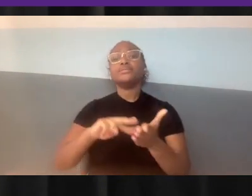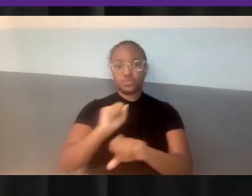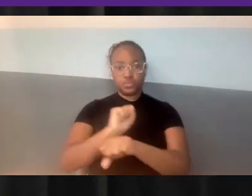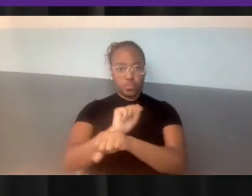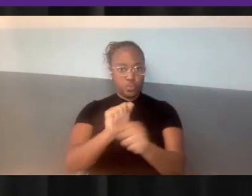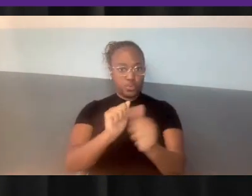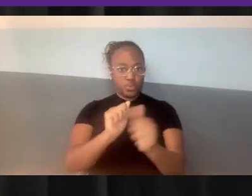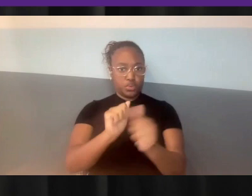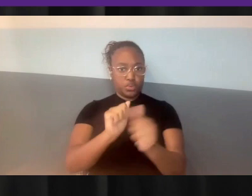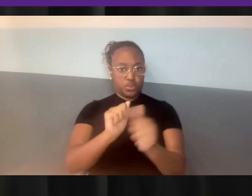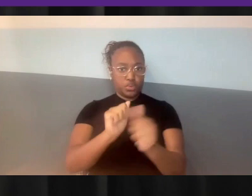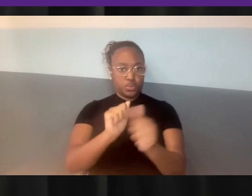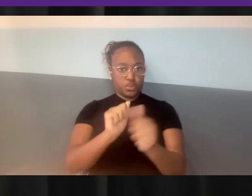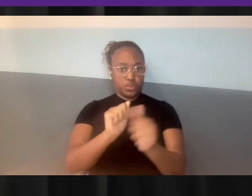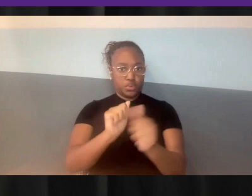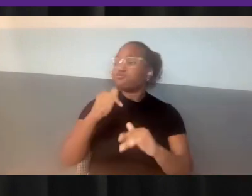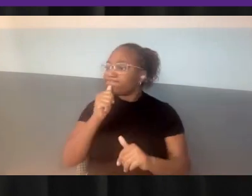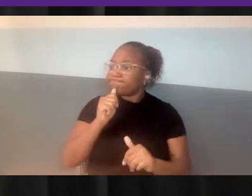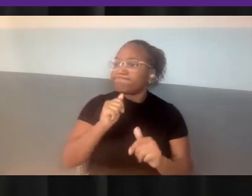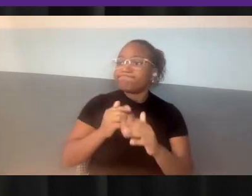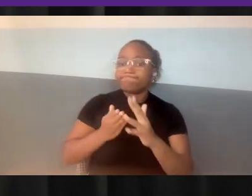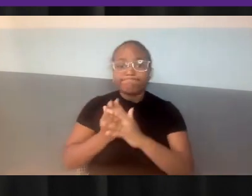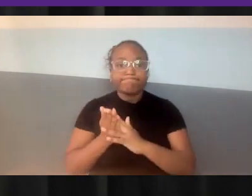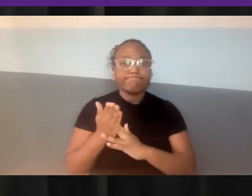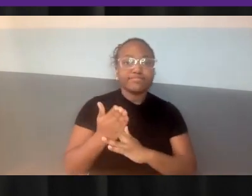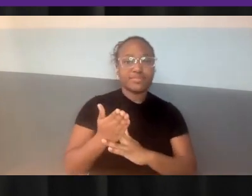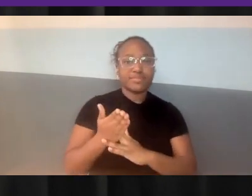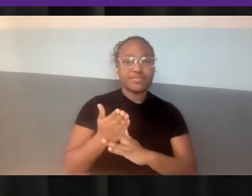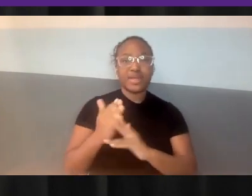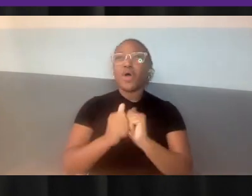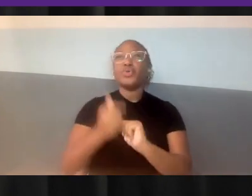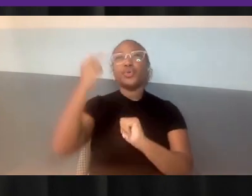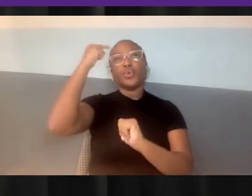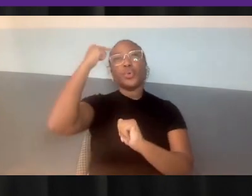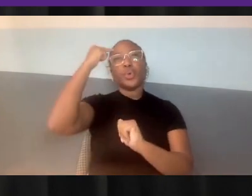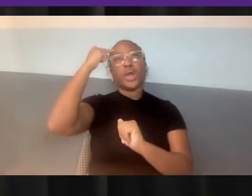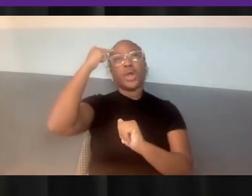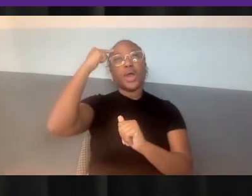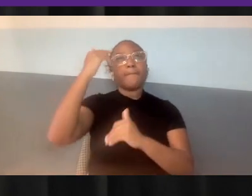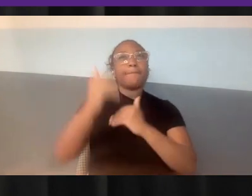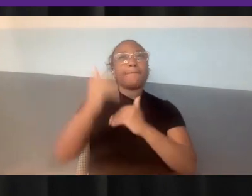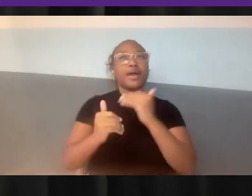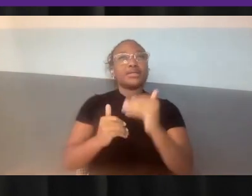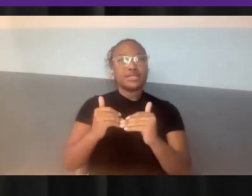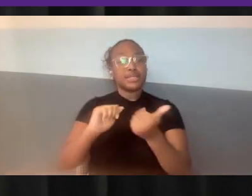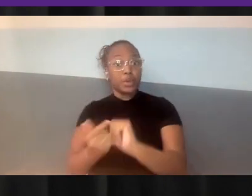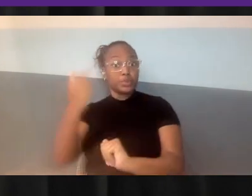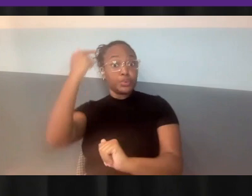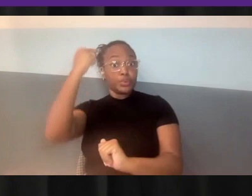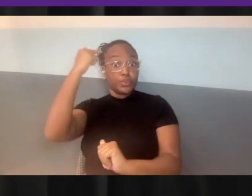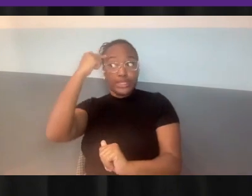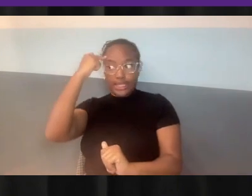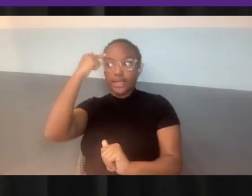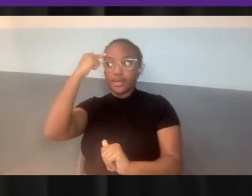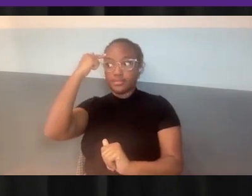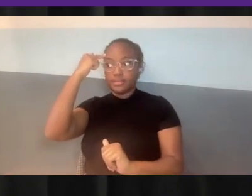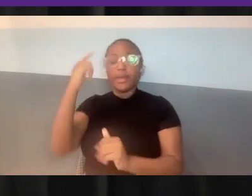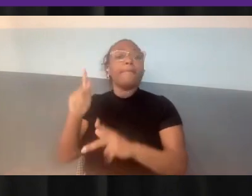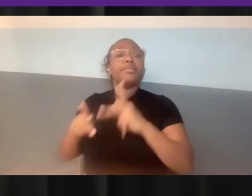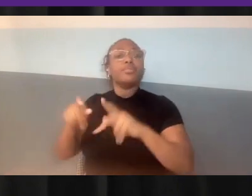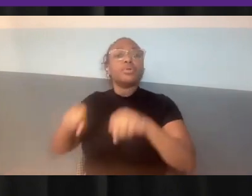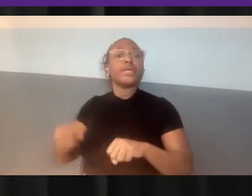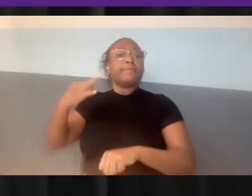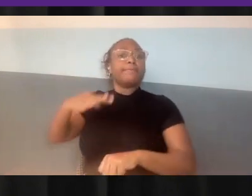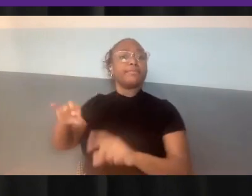reconcile? How do you process? And how do you think about what comes from the certificate program? Because again, we're looking at ways to embody and